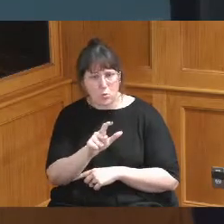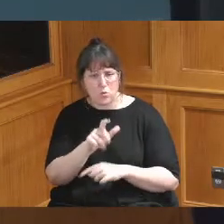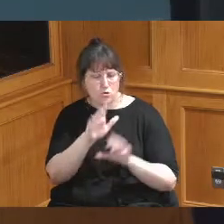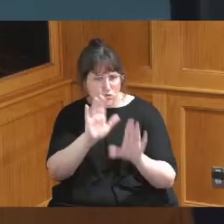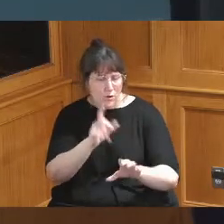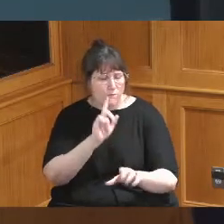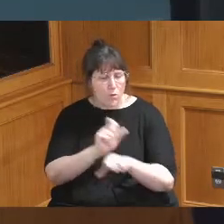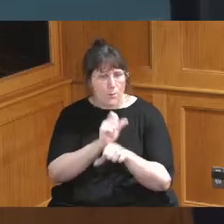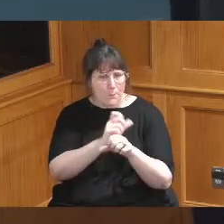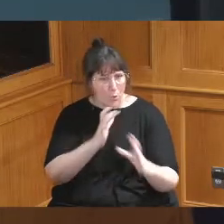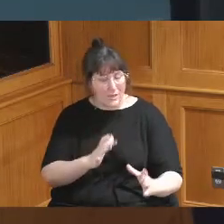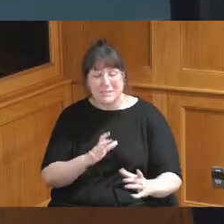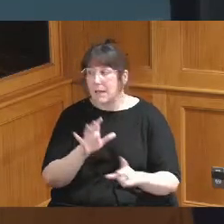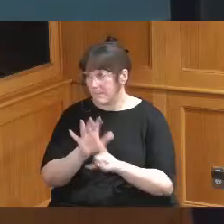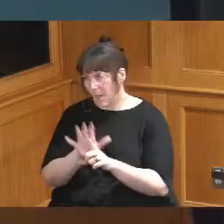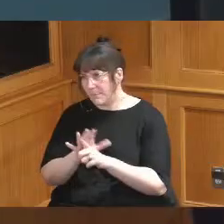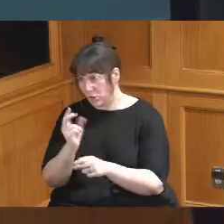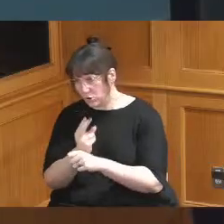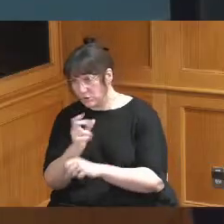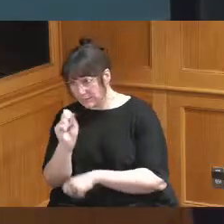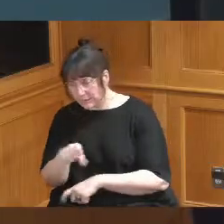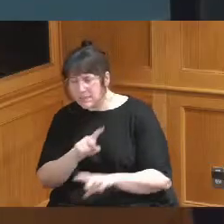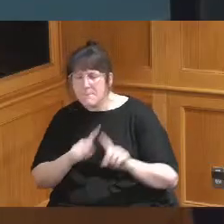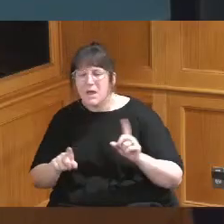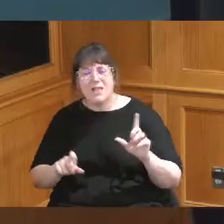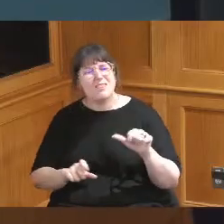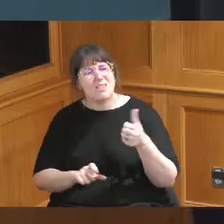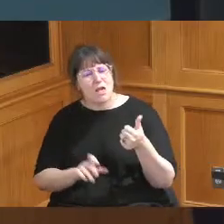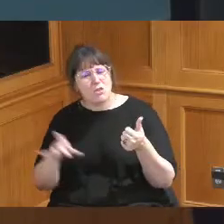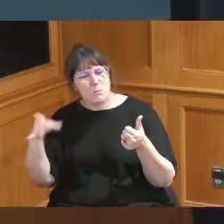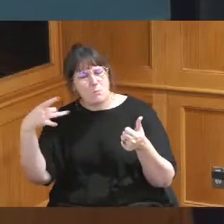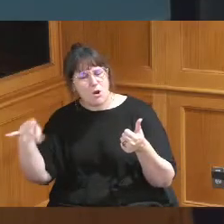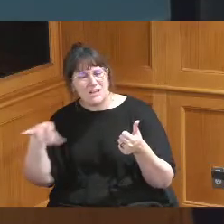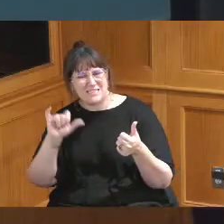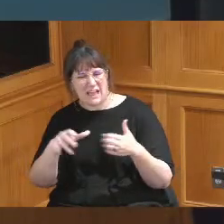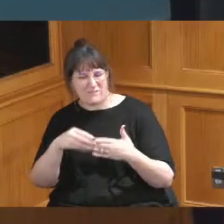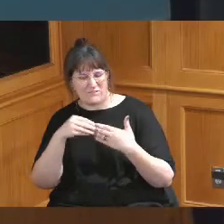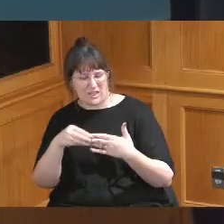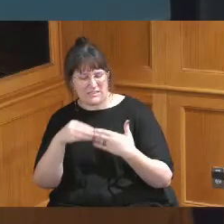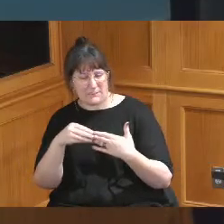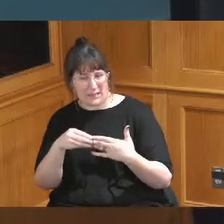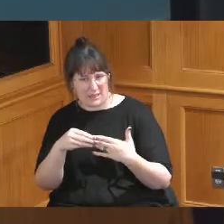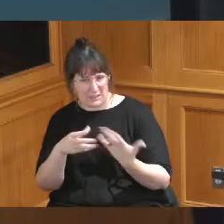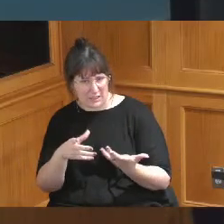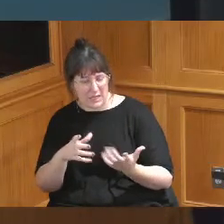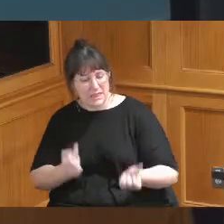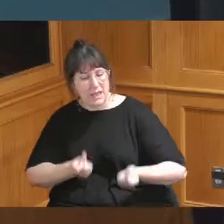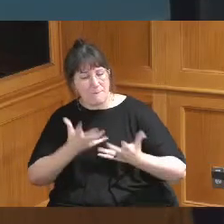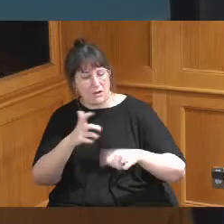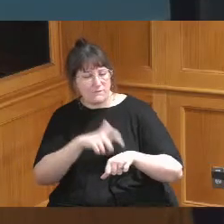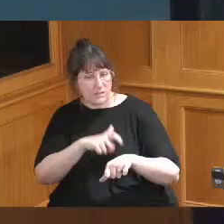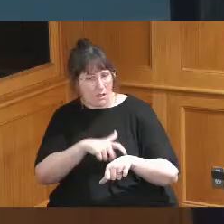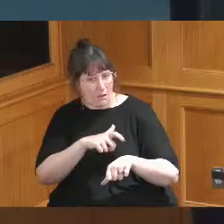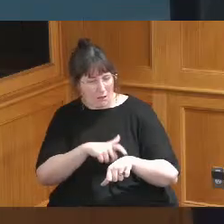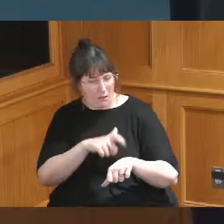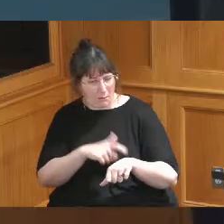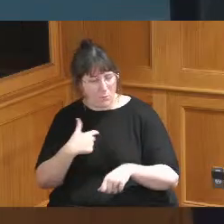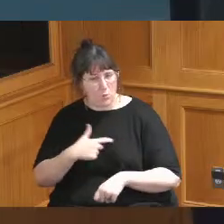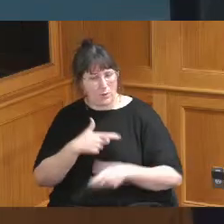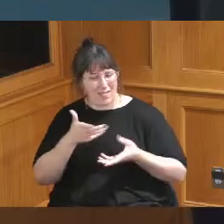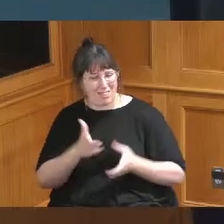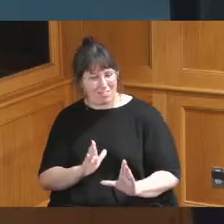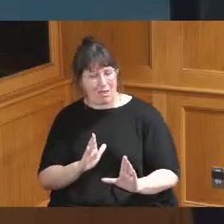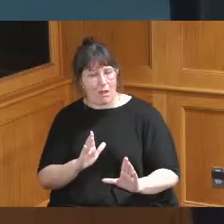employees. It is very popular. The other piece, though, here is the flexibility and the amount of time that we